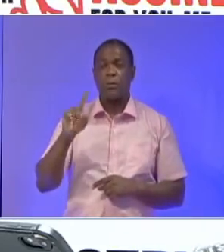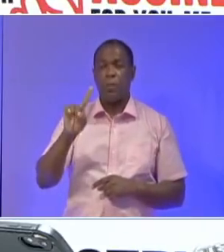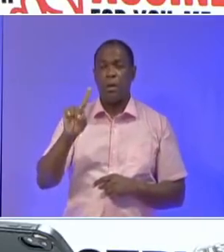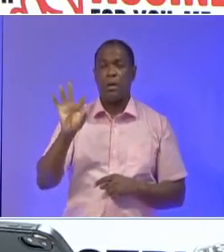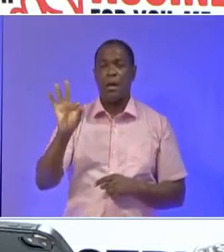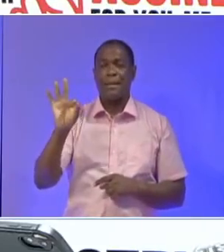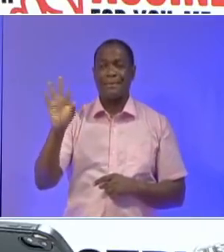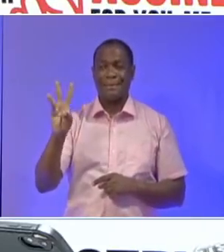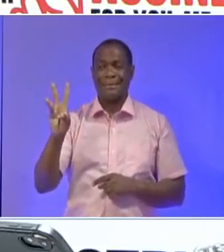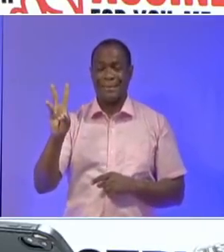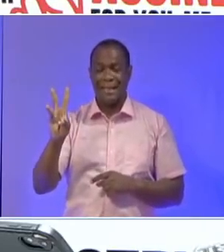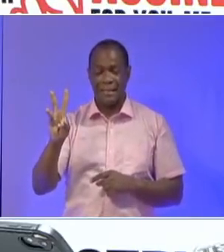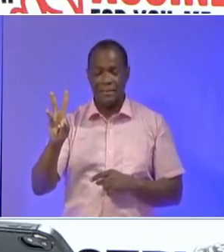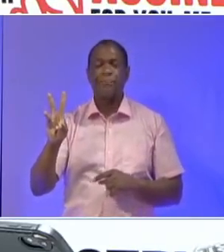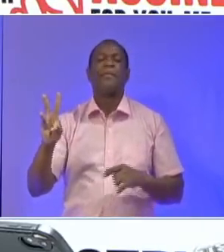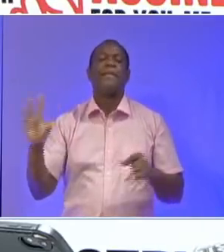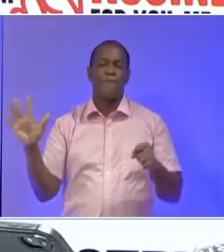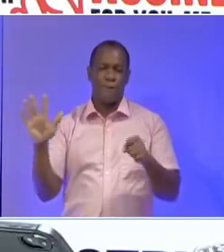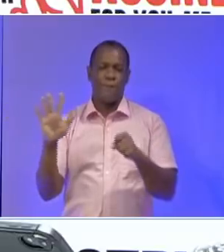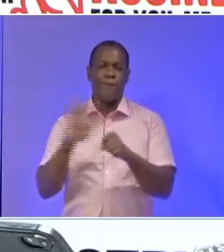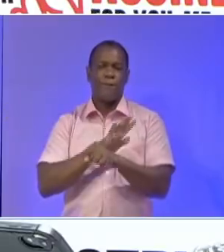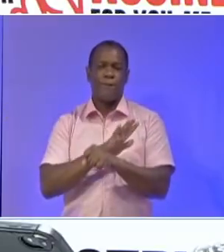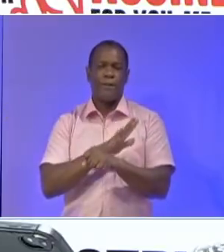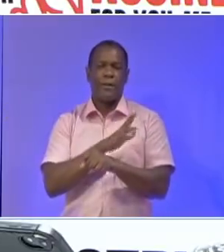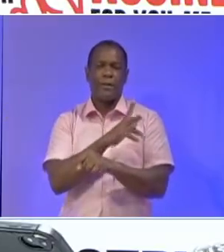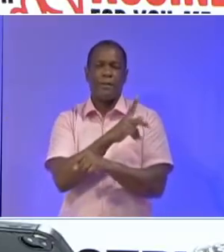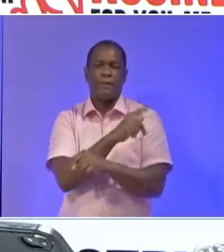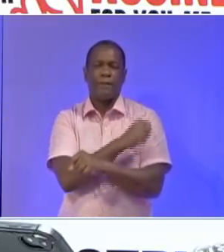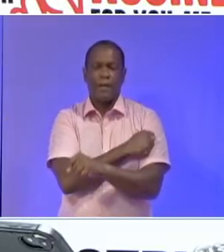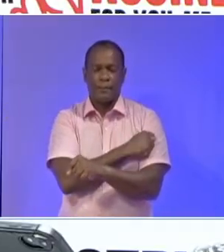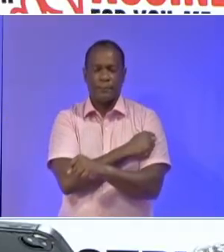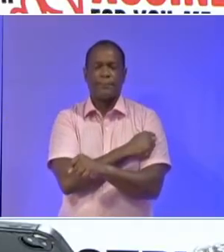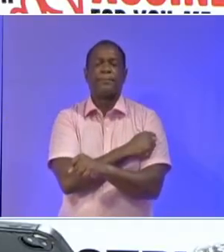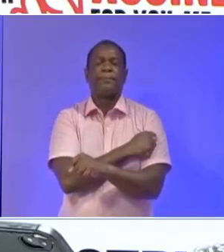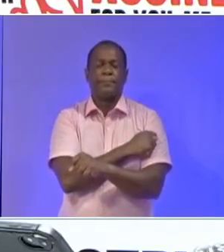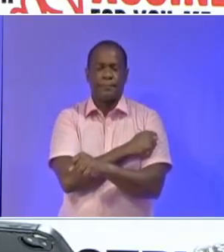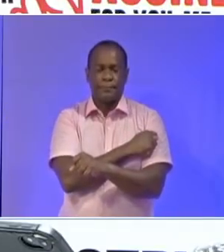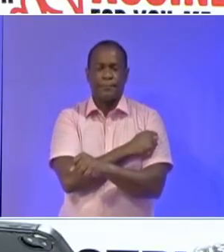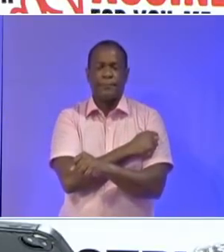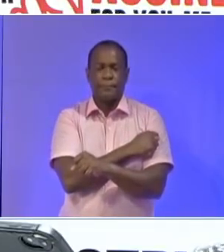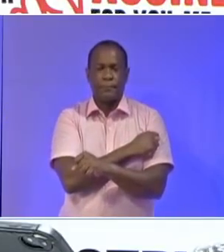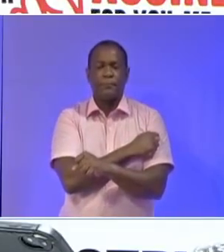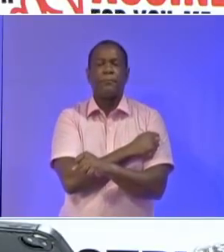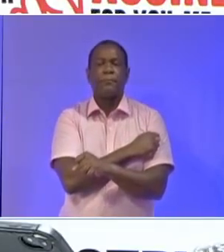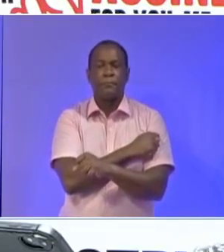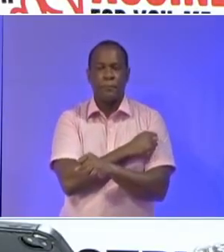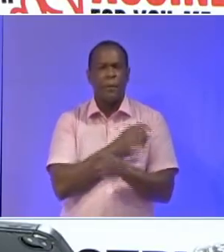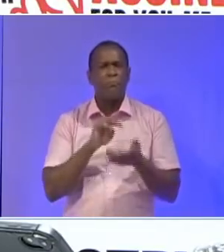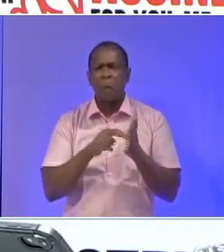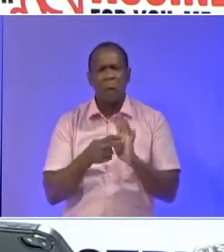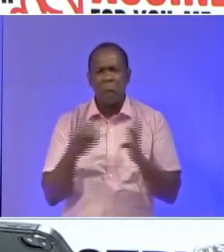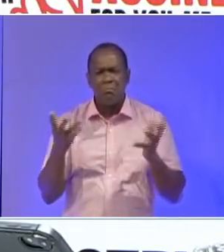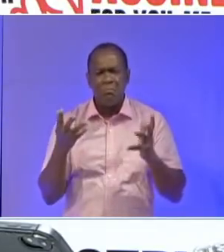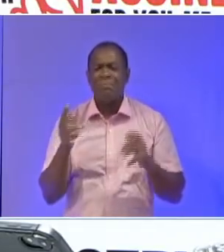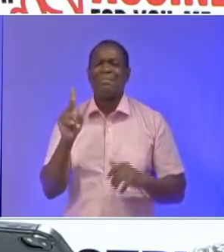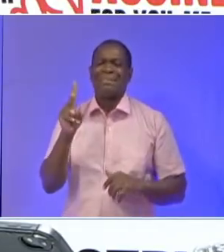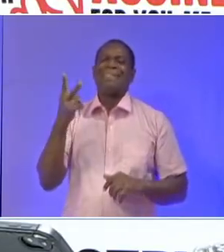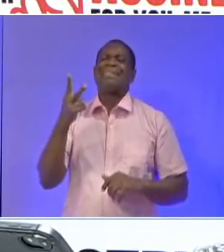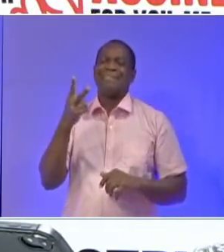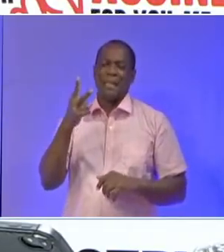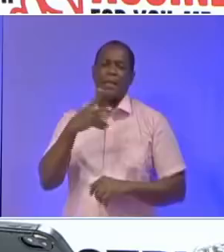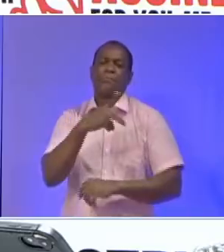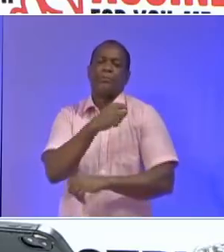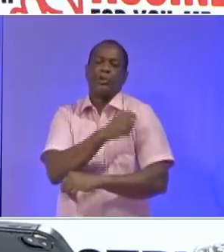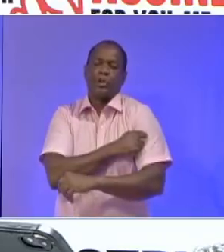674,197 persons are now considered on the pathway to being fully vaccinated. That is, have had their second shot of a